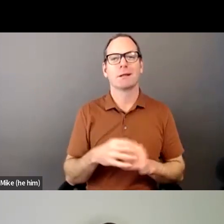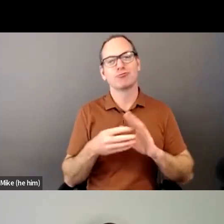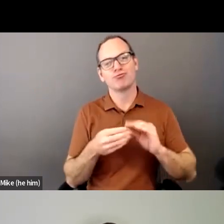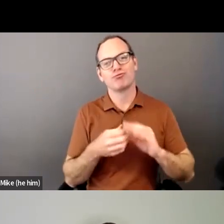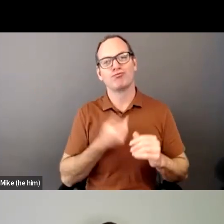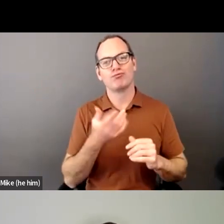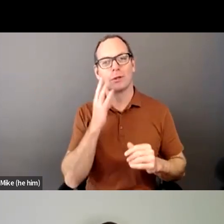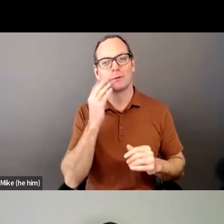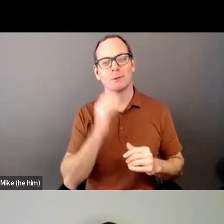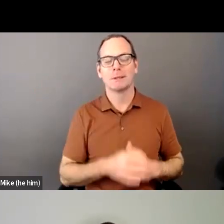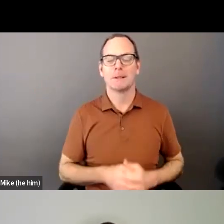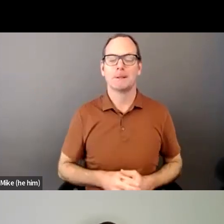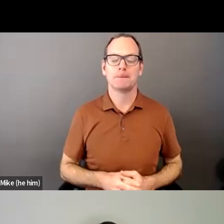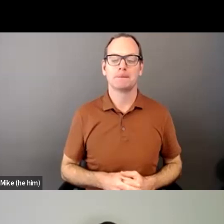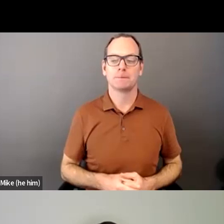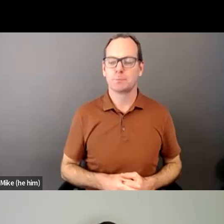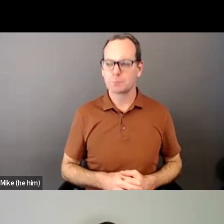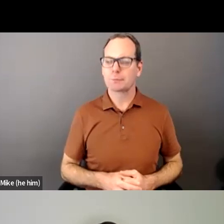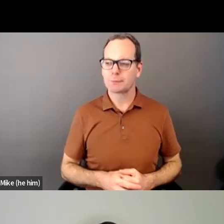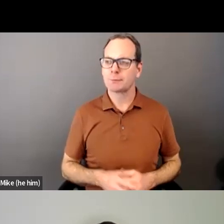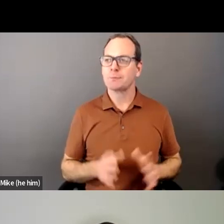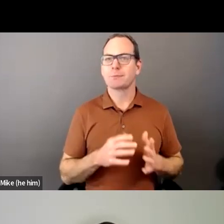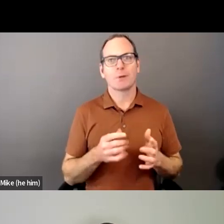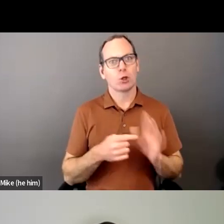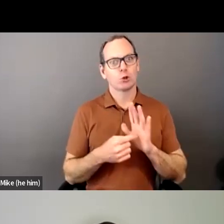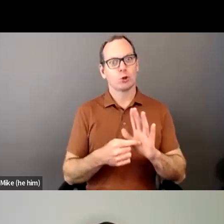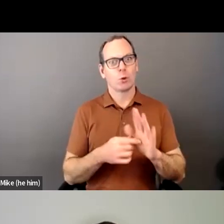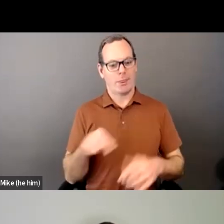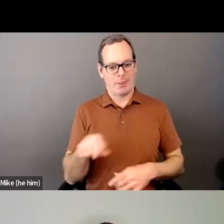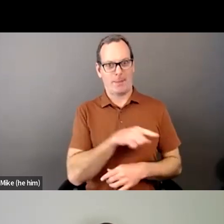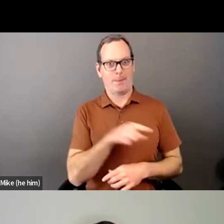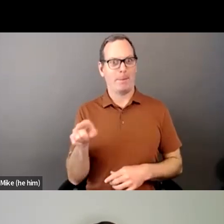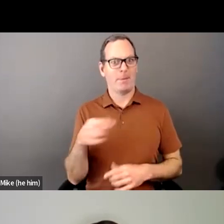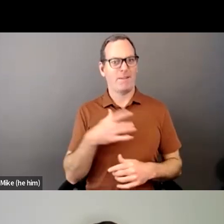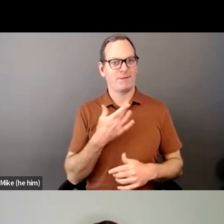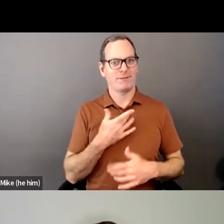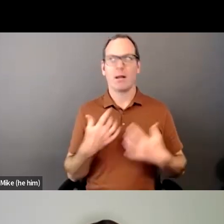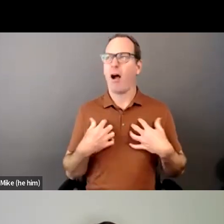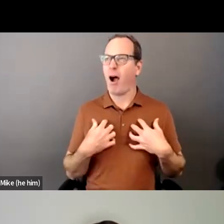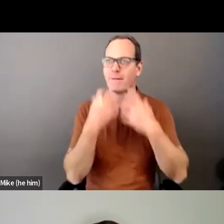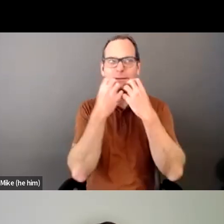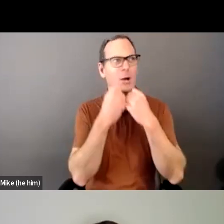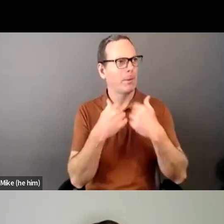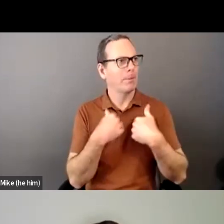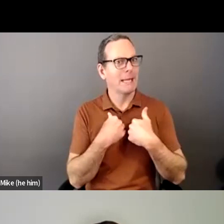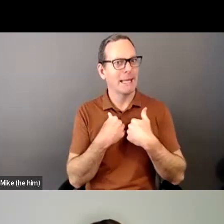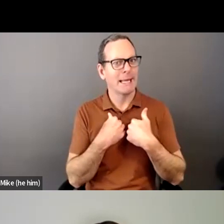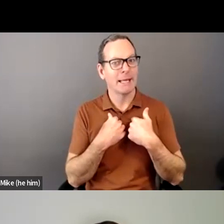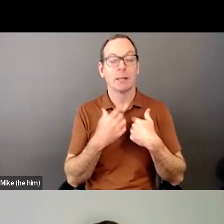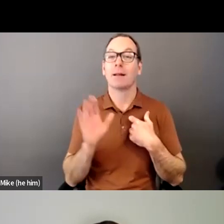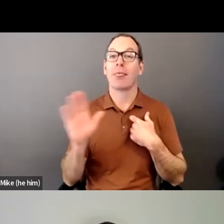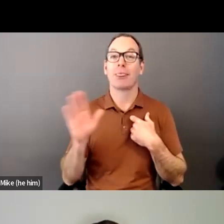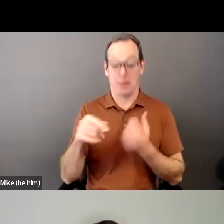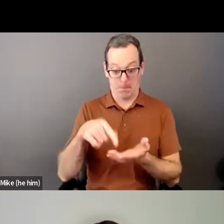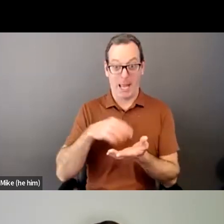it's a way for them to feel needed and like they're contributing members in their households. They take their checks and they really